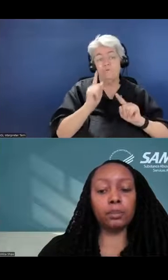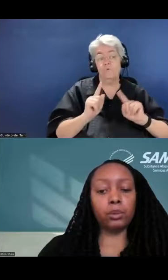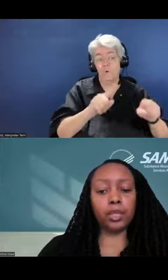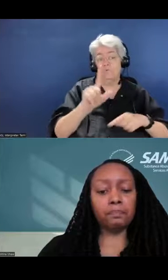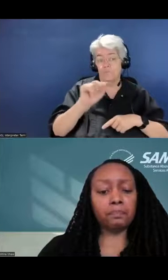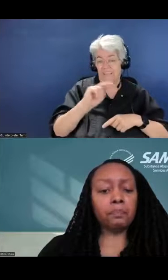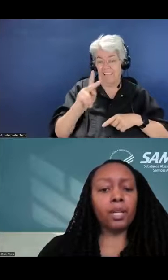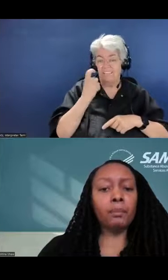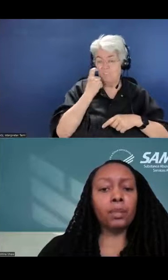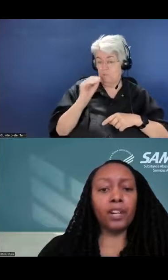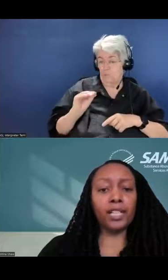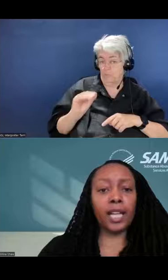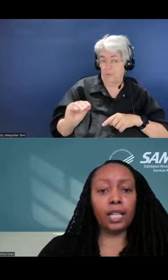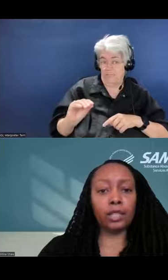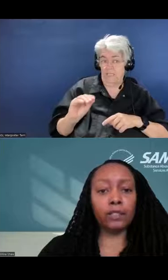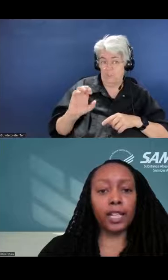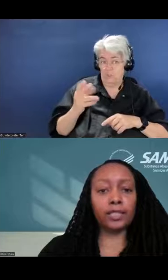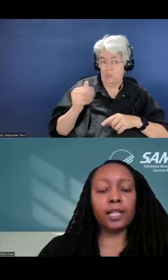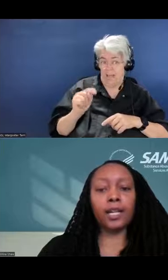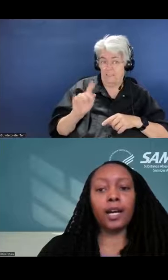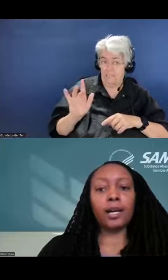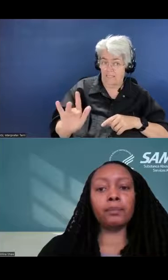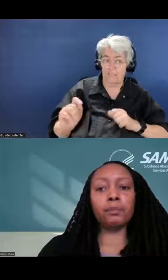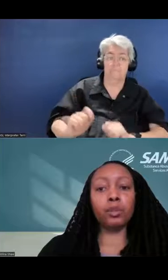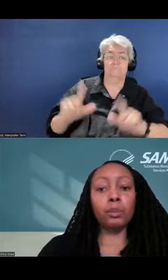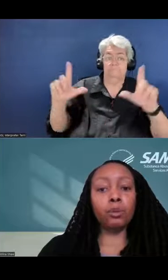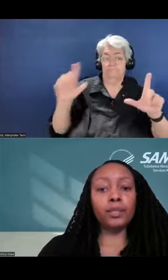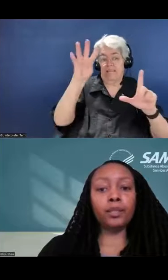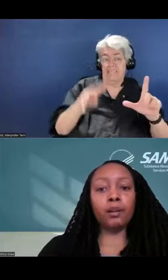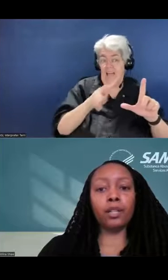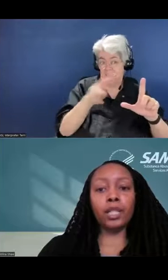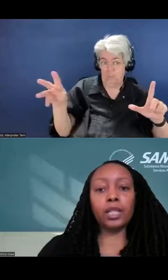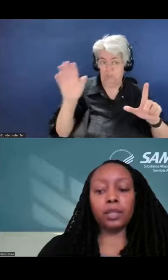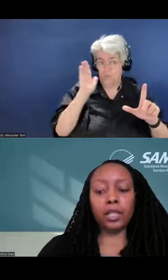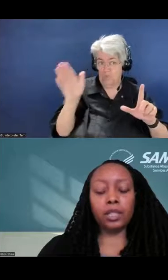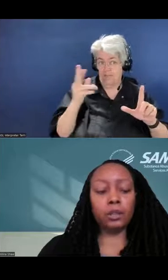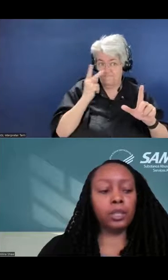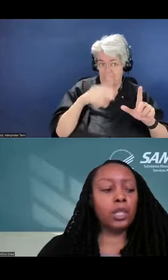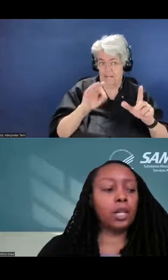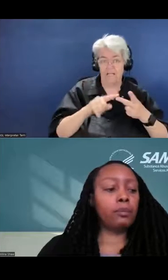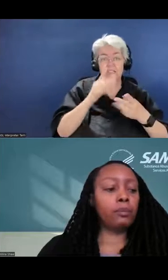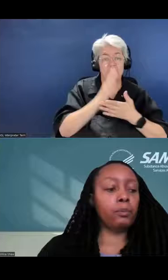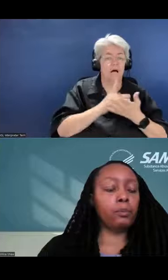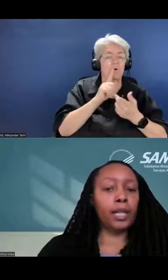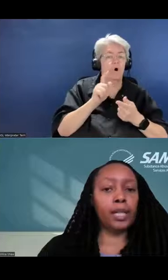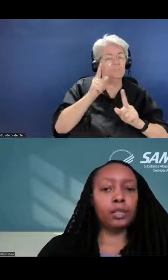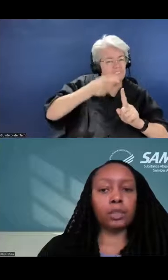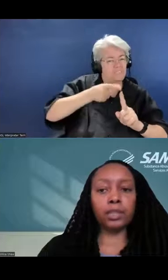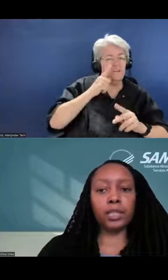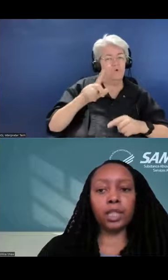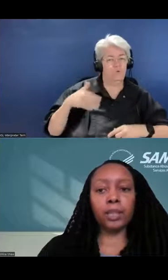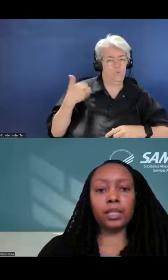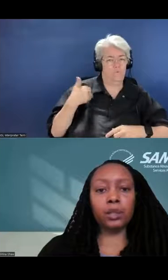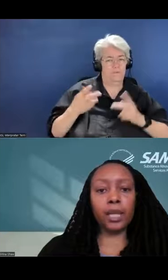Georgia just posted, you'll find a calendar of events. Some notable ones are specific to youth. I